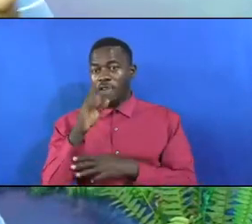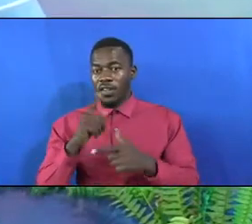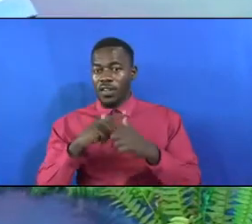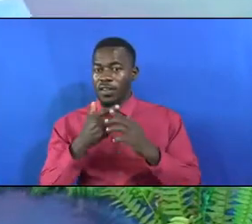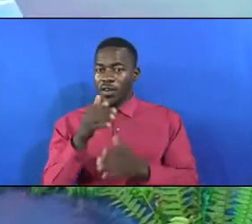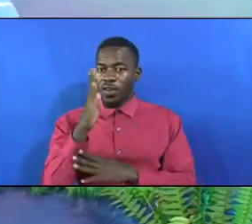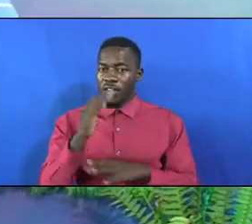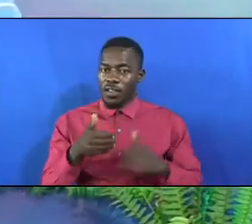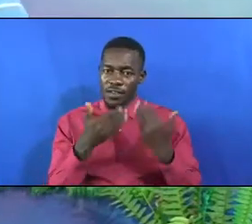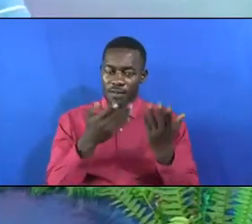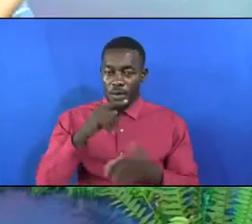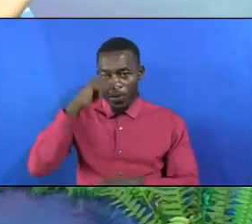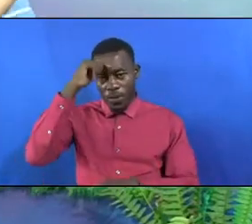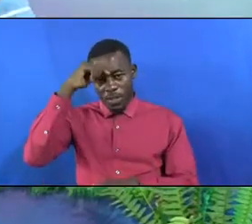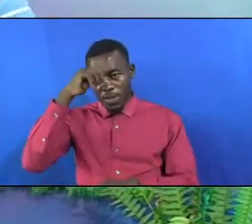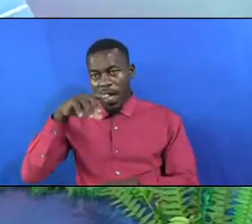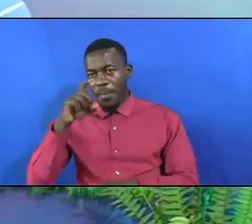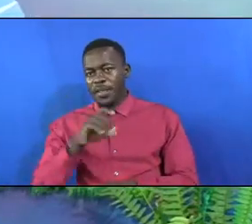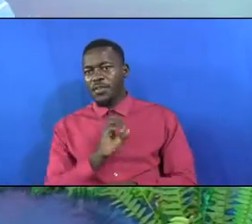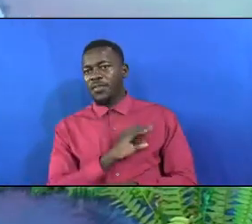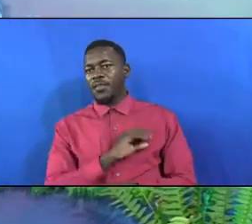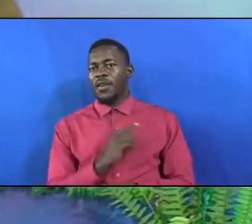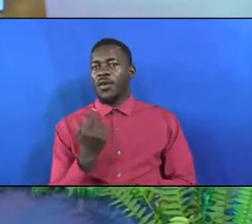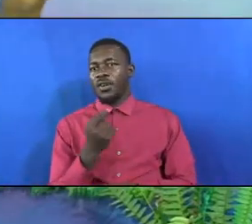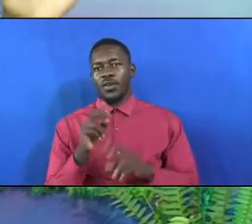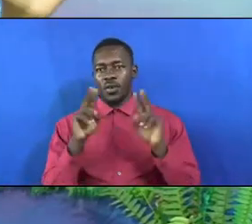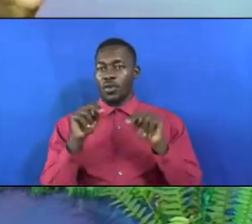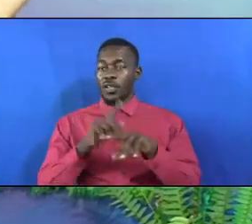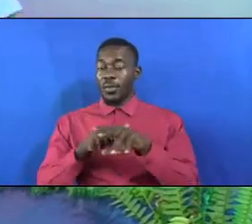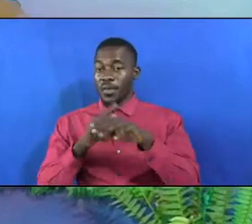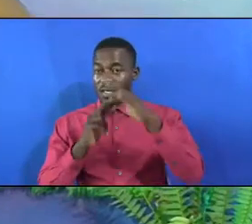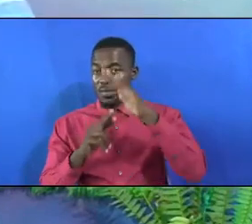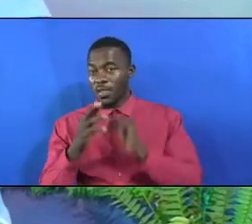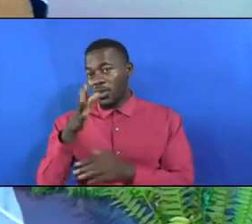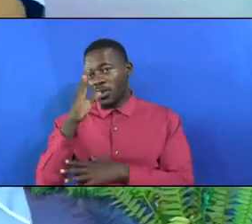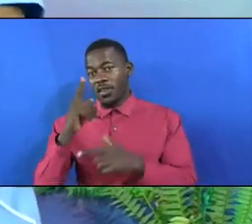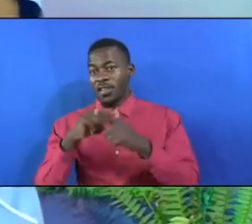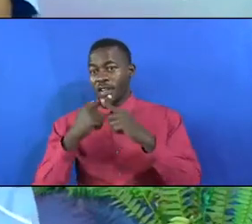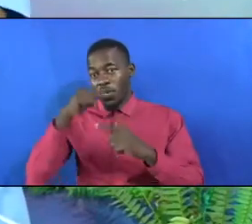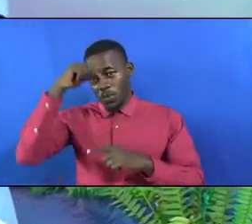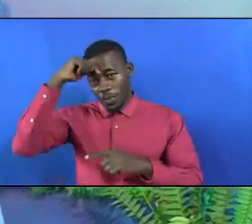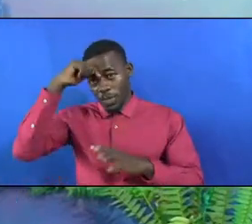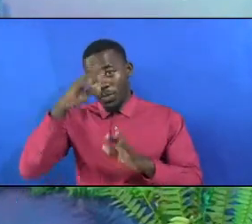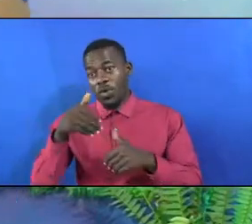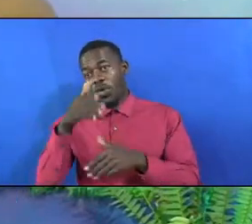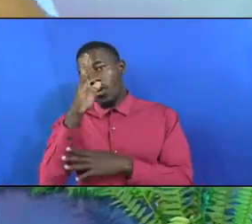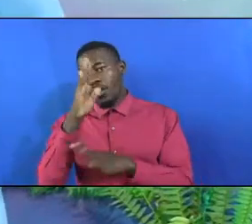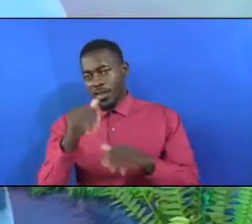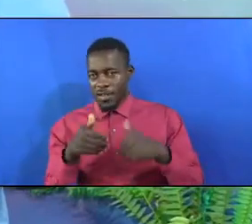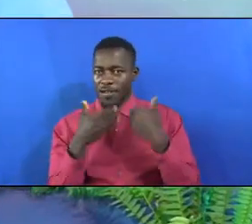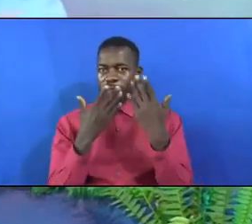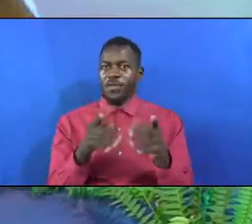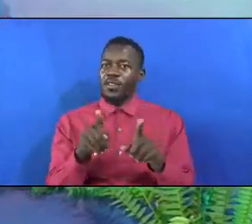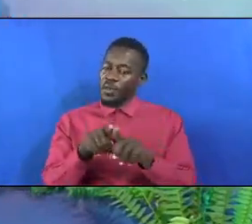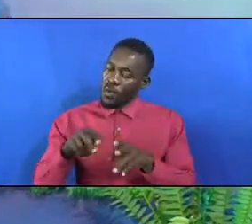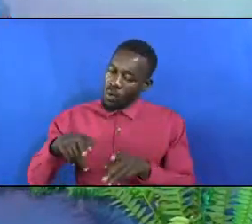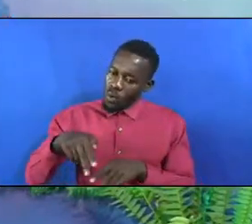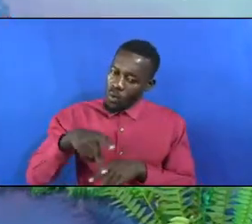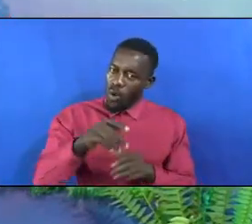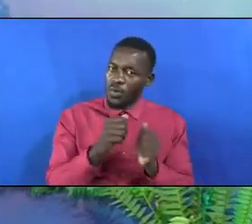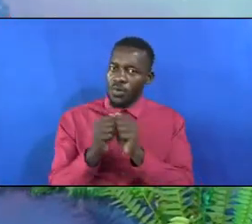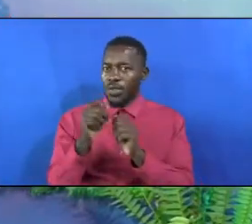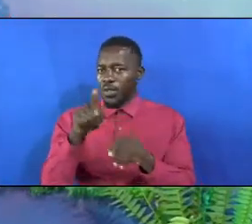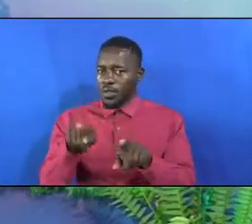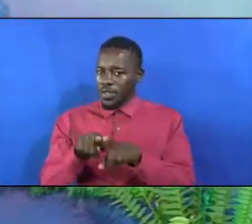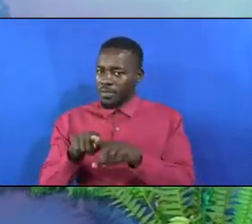fear him, just to say no to what is evil, and he leaves you. He actually walks with you, and he gives you